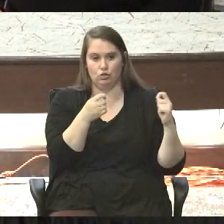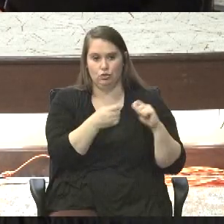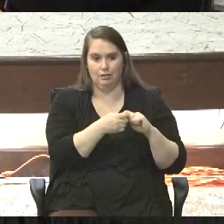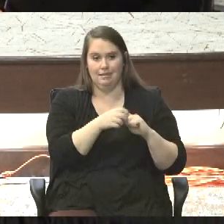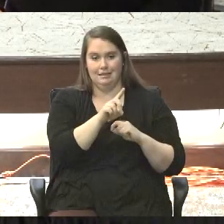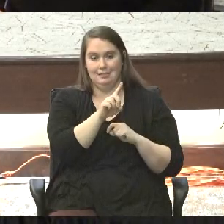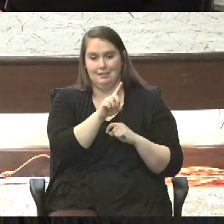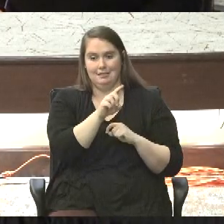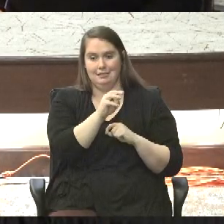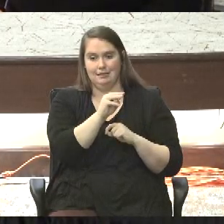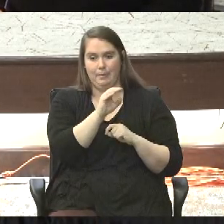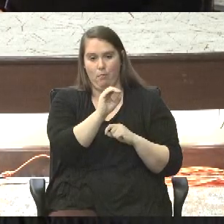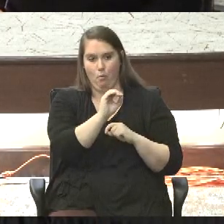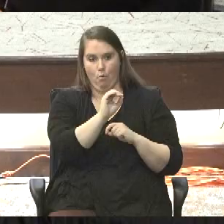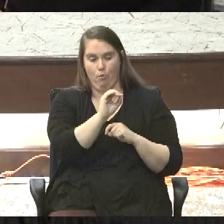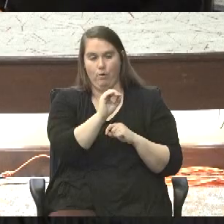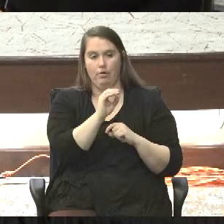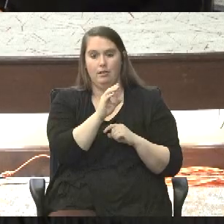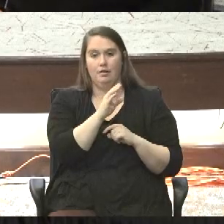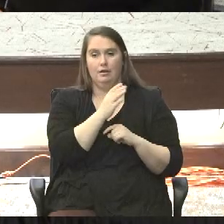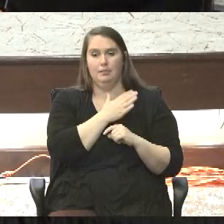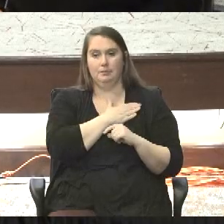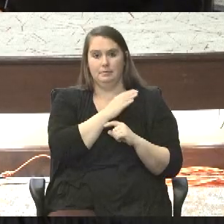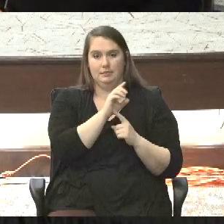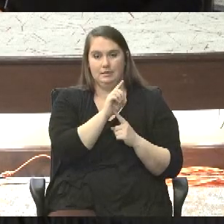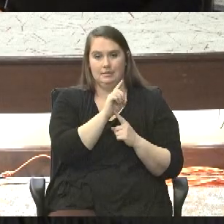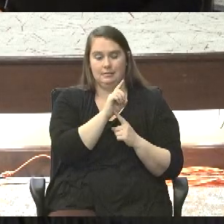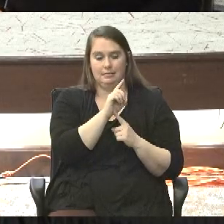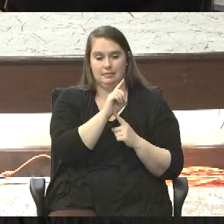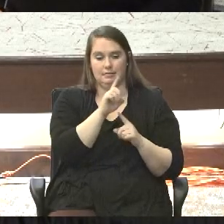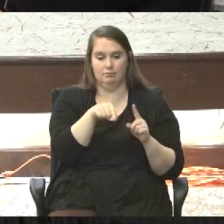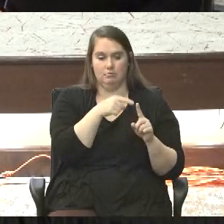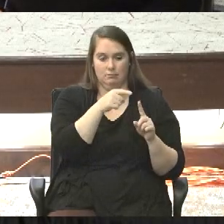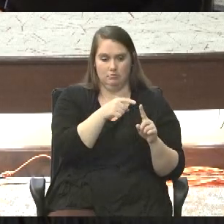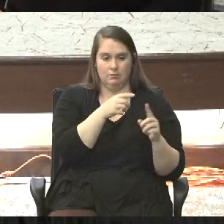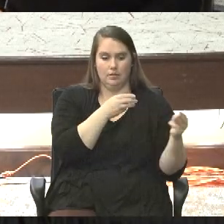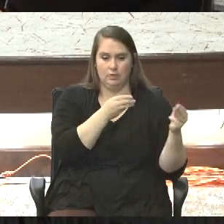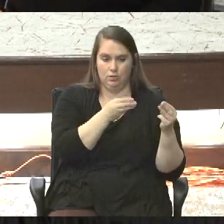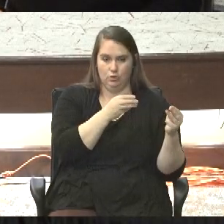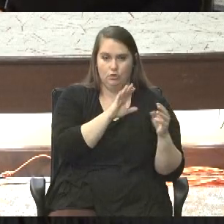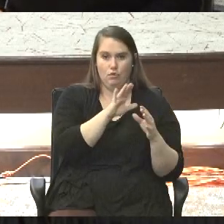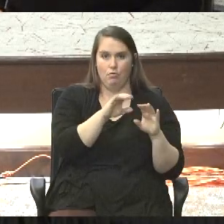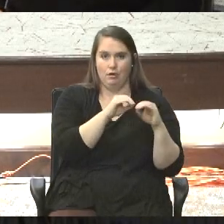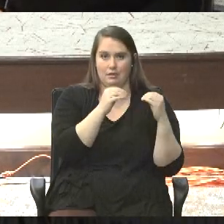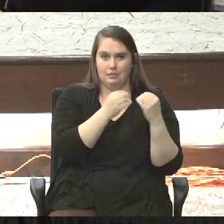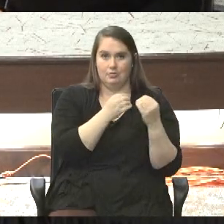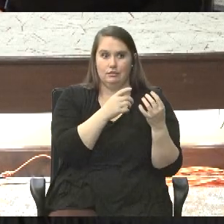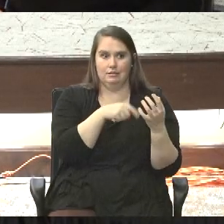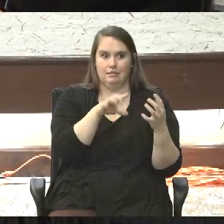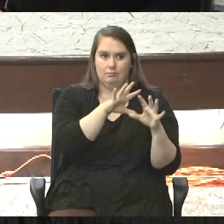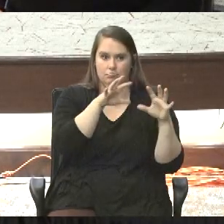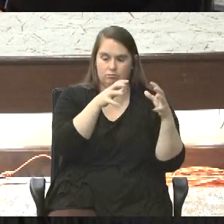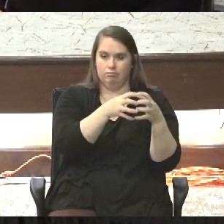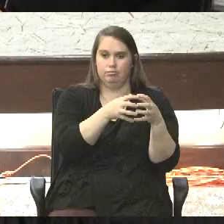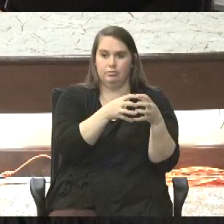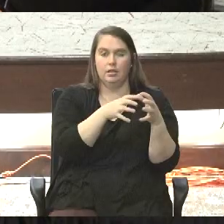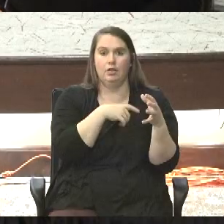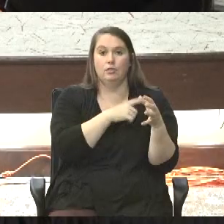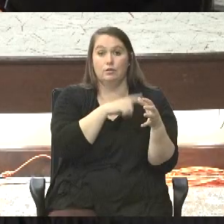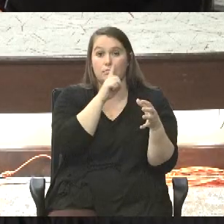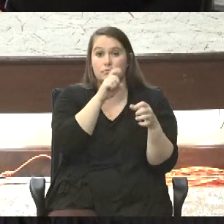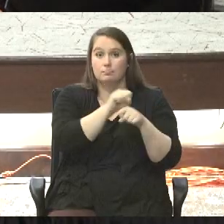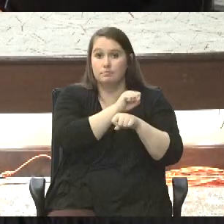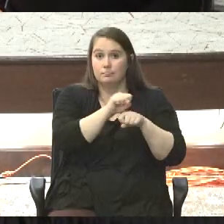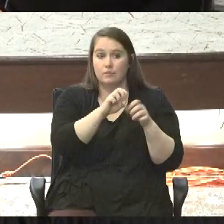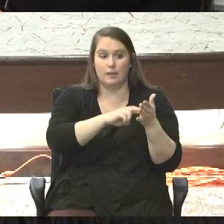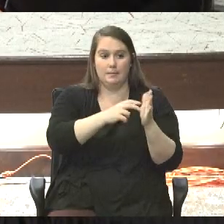DMO. I'm the Destination Marketing Organization or Destination Management Organization. It's kind of used interchangeably. And so really meaning the